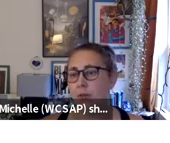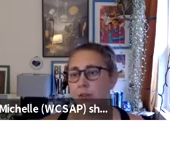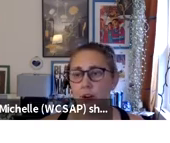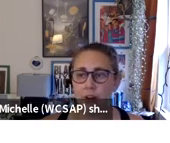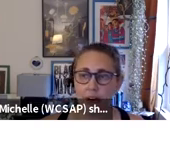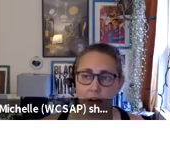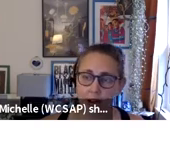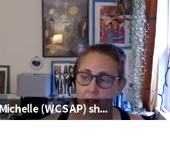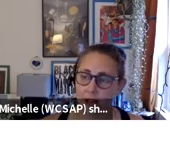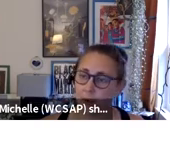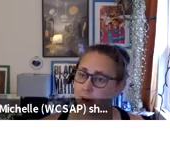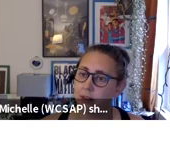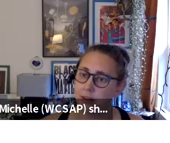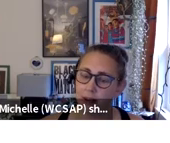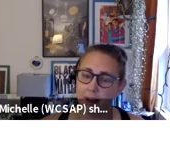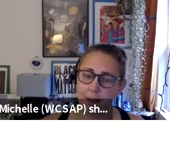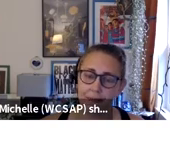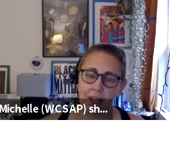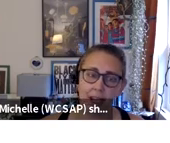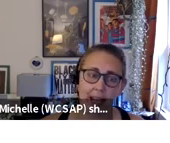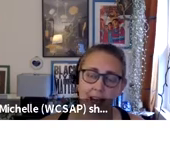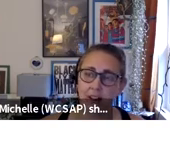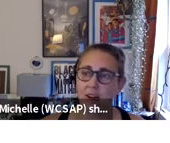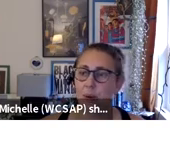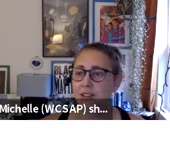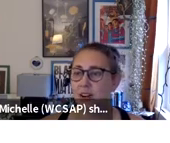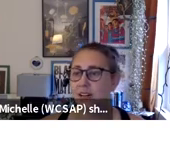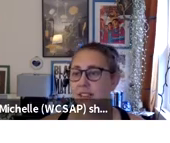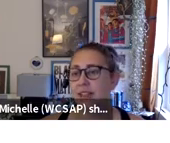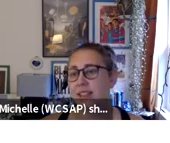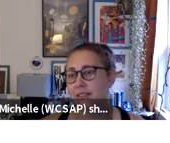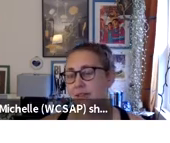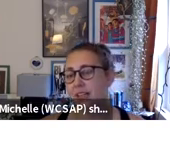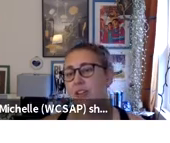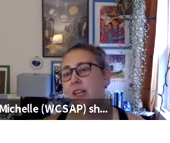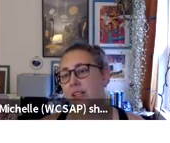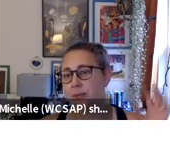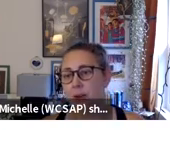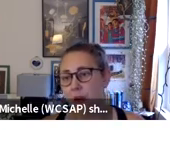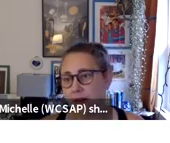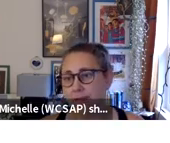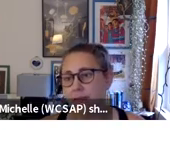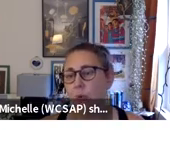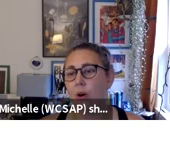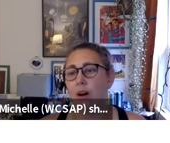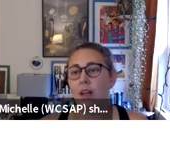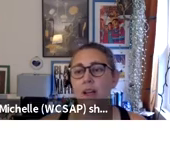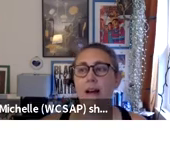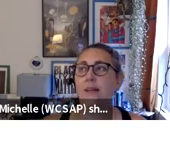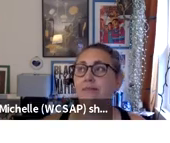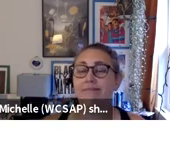And abusers are very good at hiding marks. And a lot of marks are defensive, like trying to get somebody away